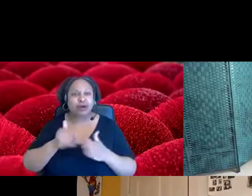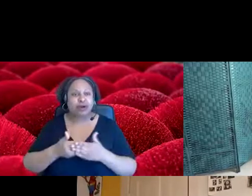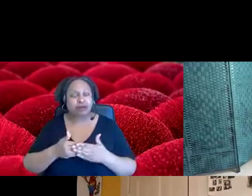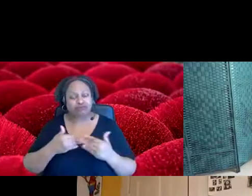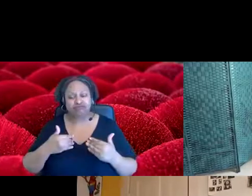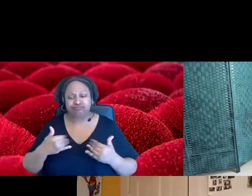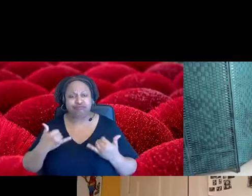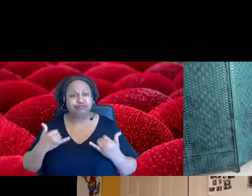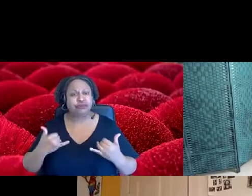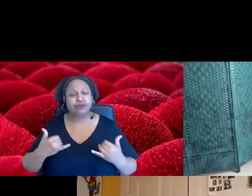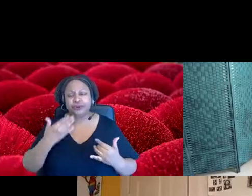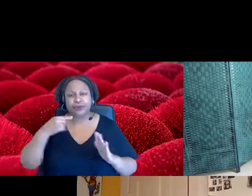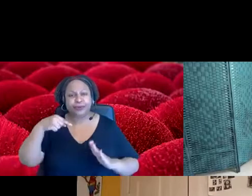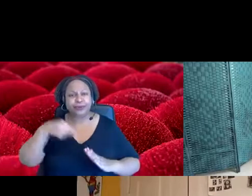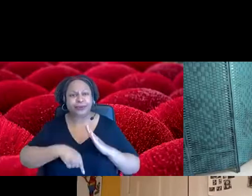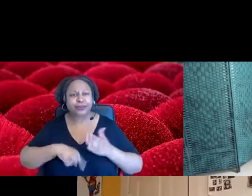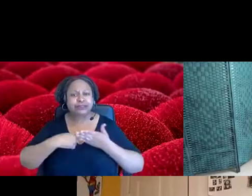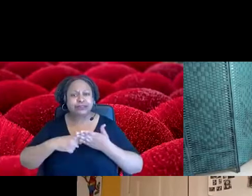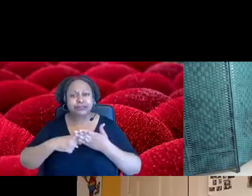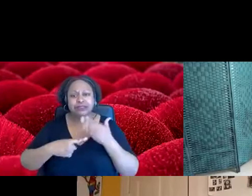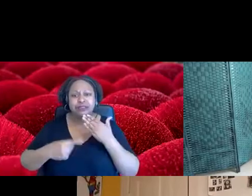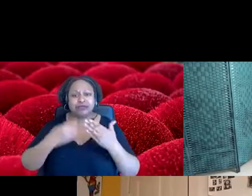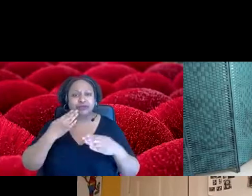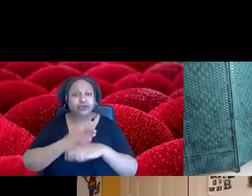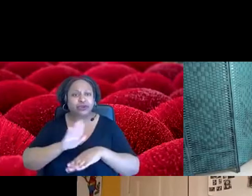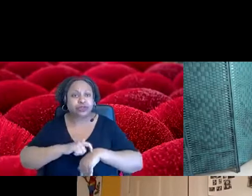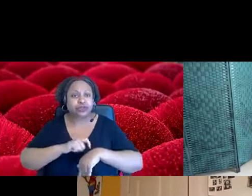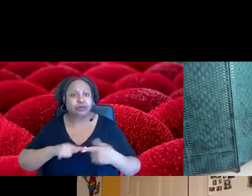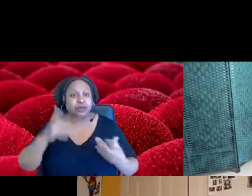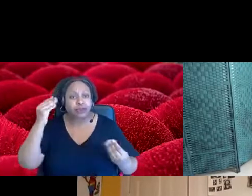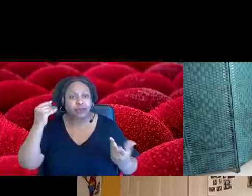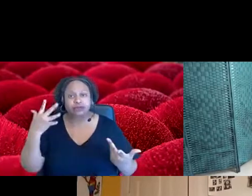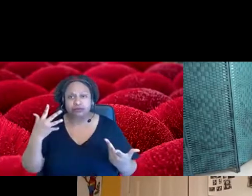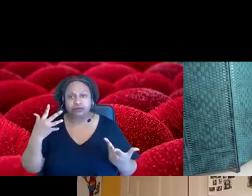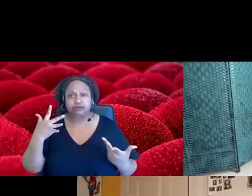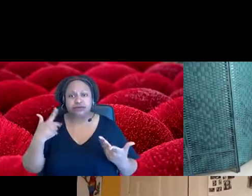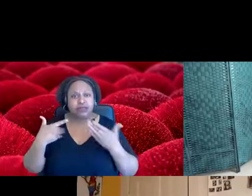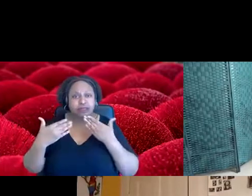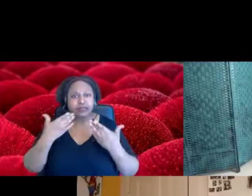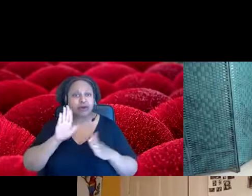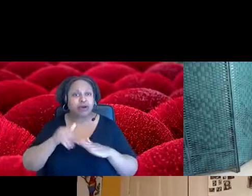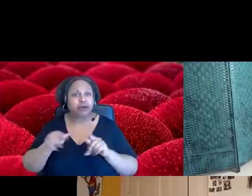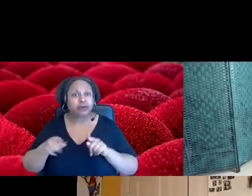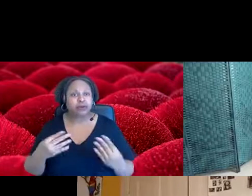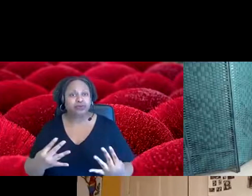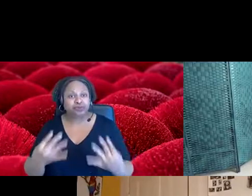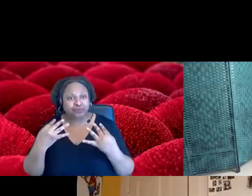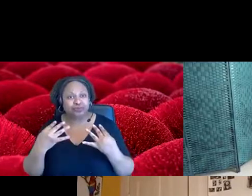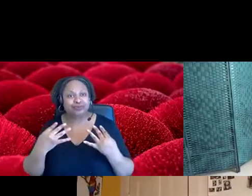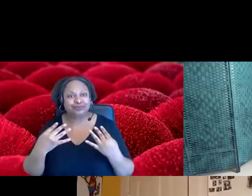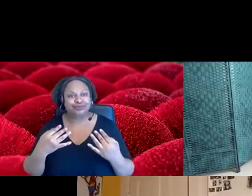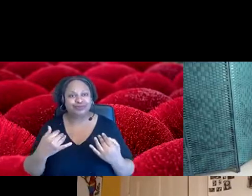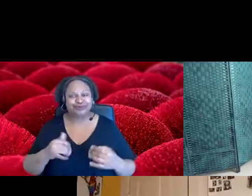discussion. So yeah, thank you for sharing your time and your thoughts, and thank you to all the viewers as well. I'm going to kick it over